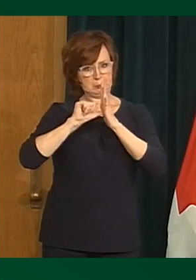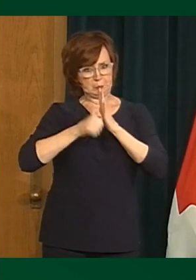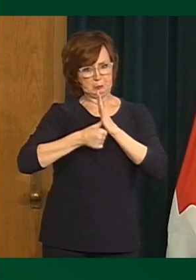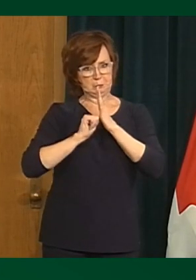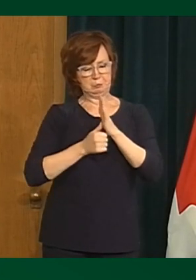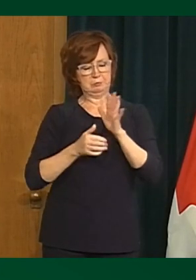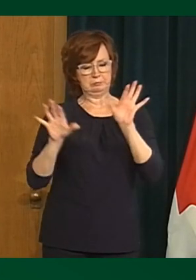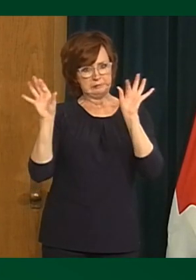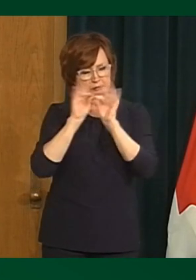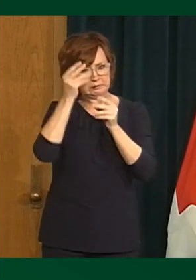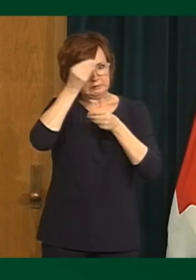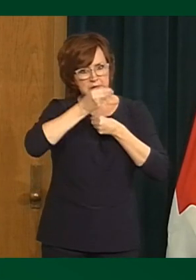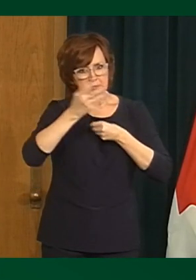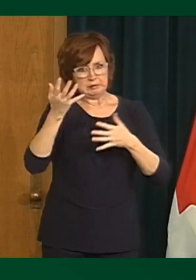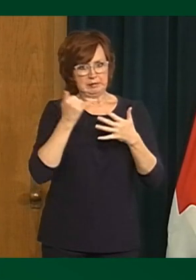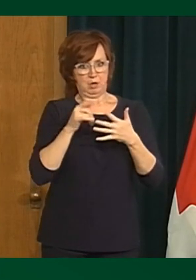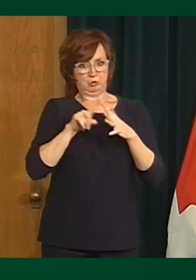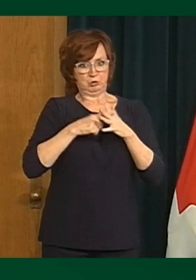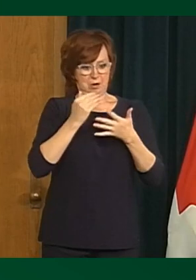phase two,